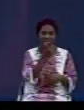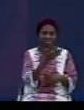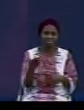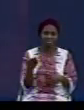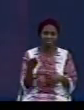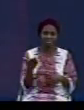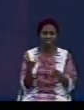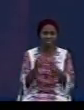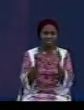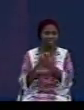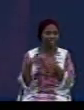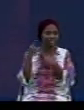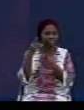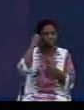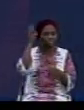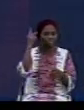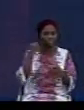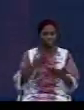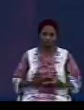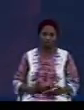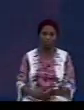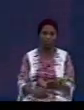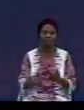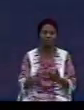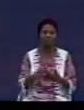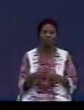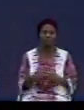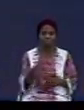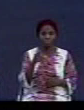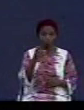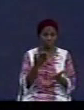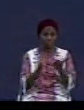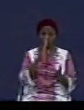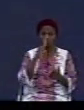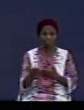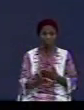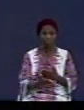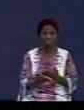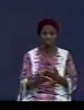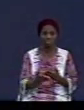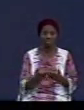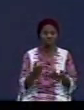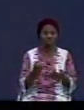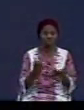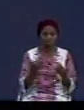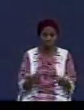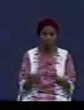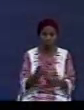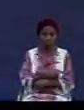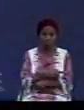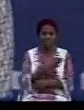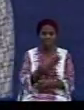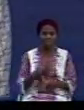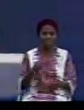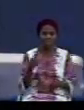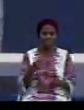he was born. You might be here today, and statements you had never